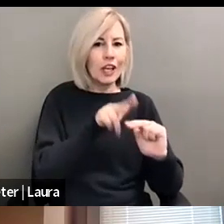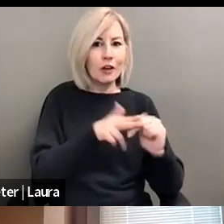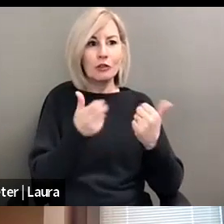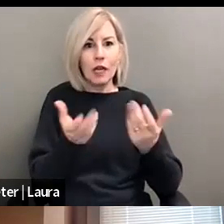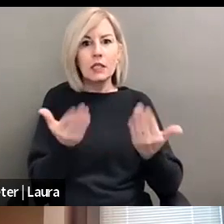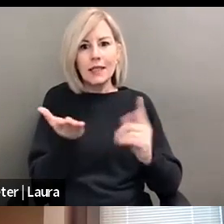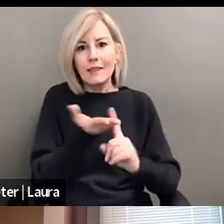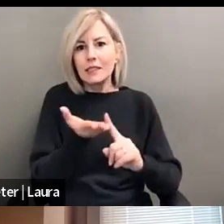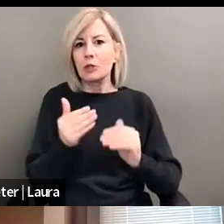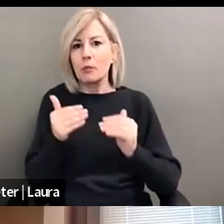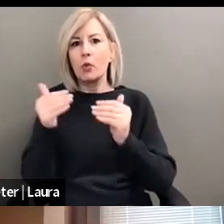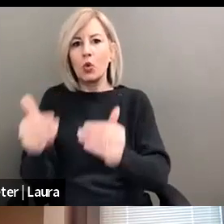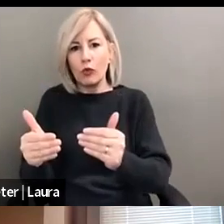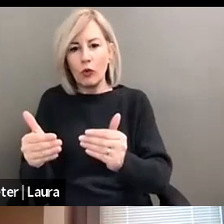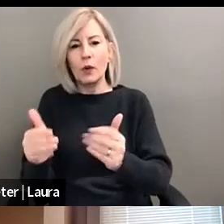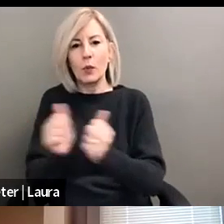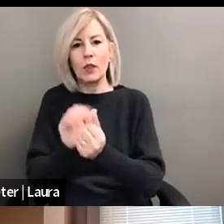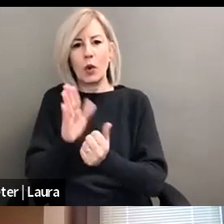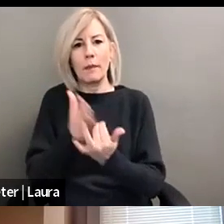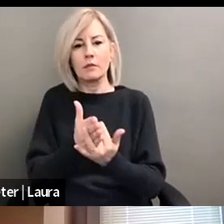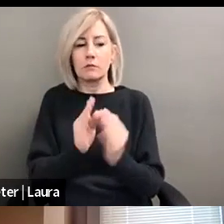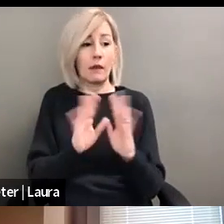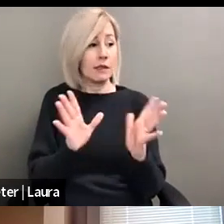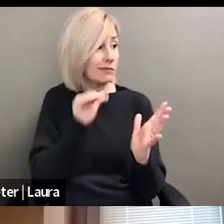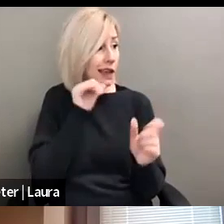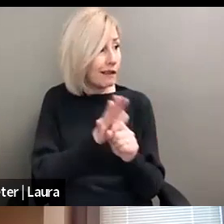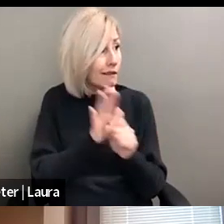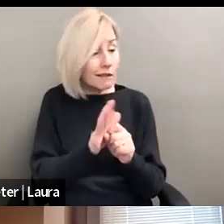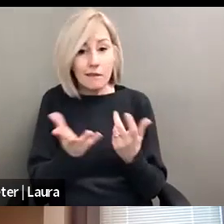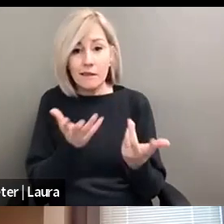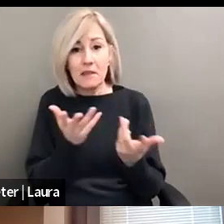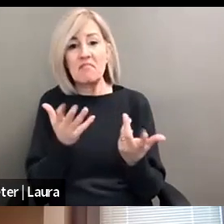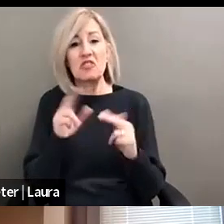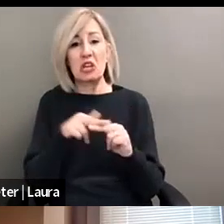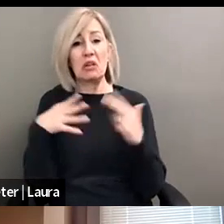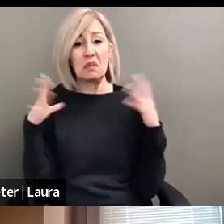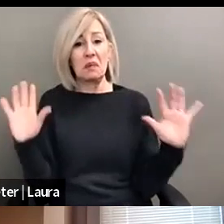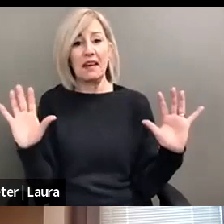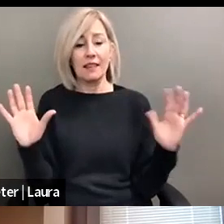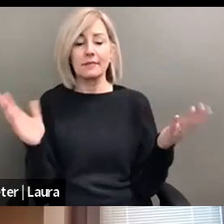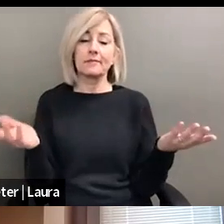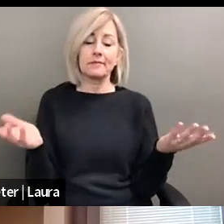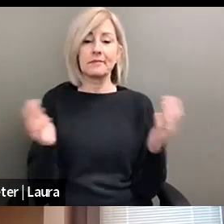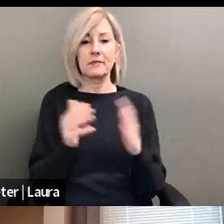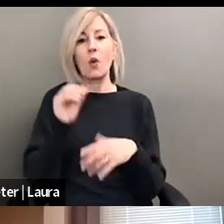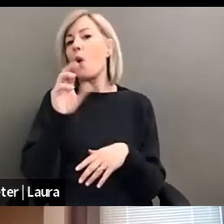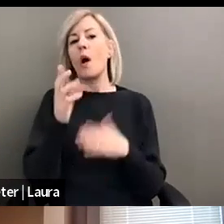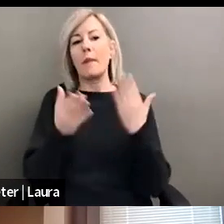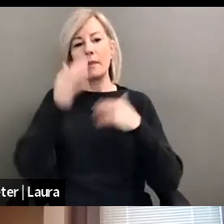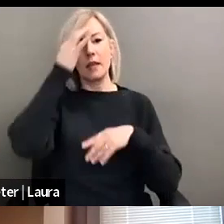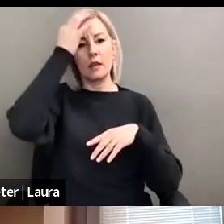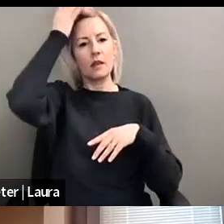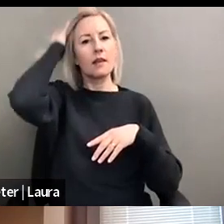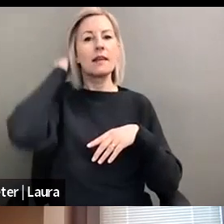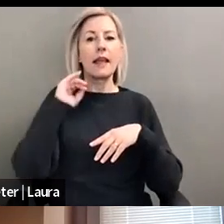bill forward. And obviously there wasn't enough appetite from the chair to do that. Or maybe just like what